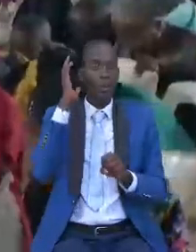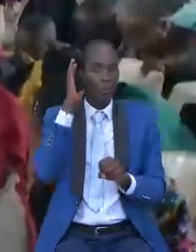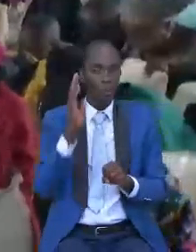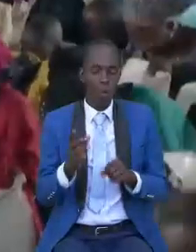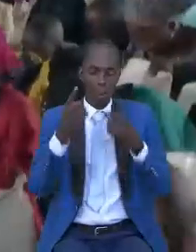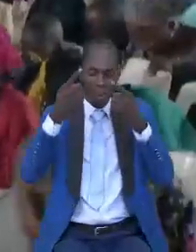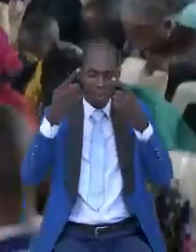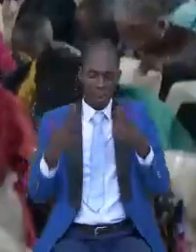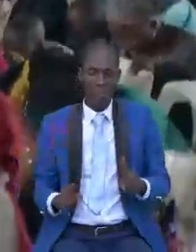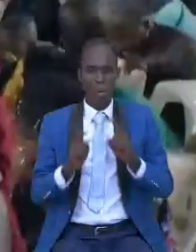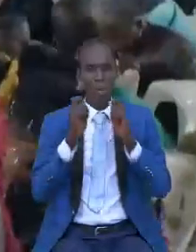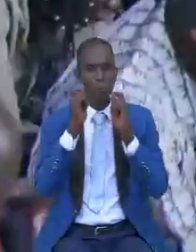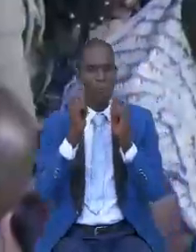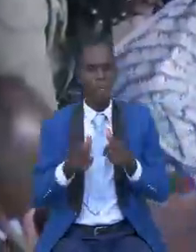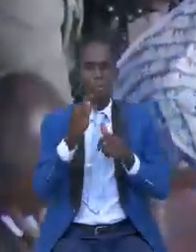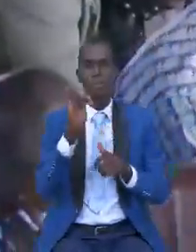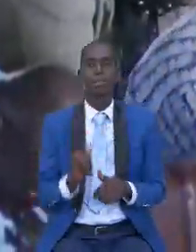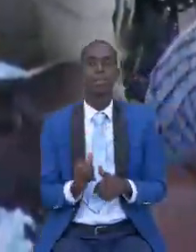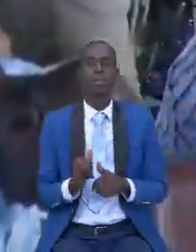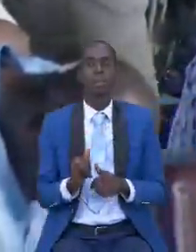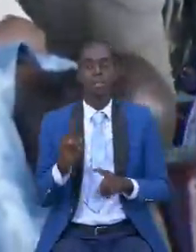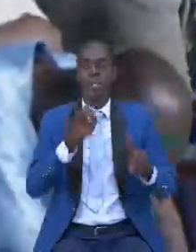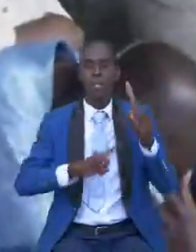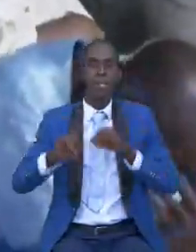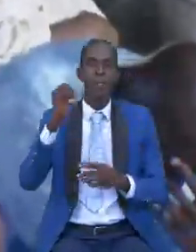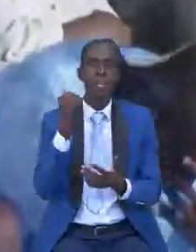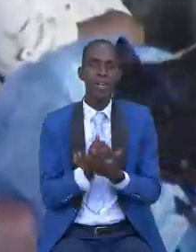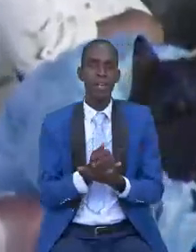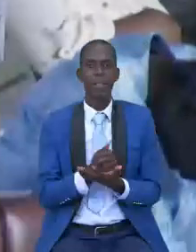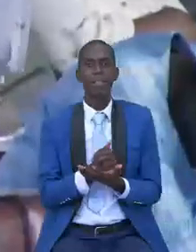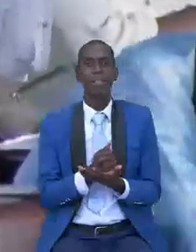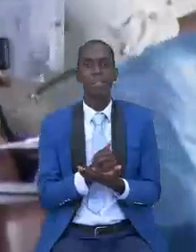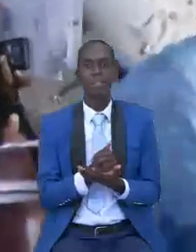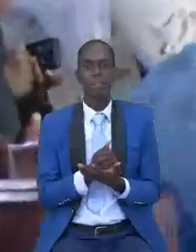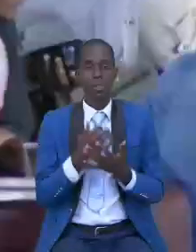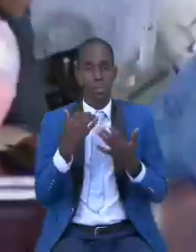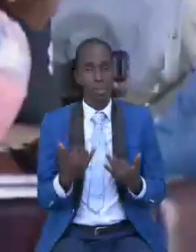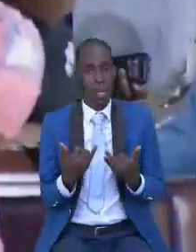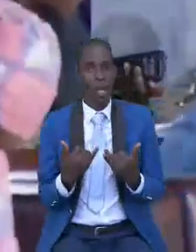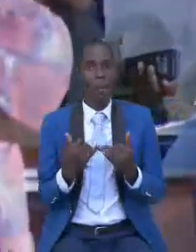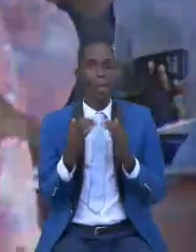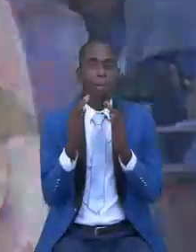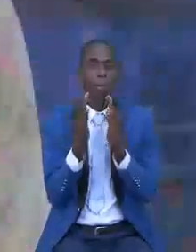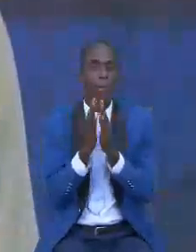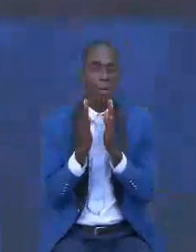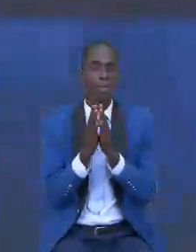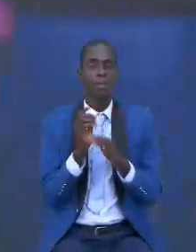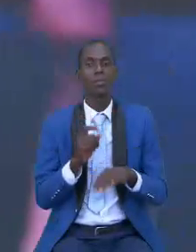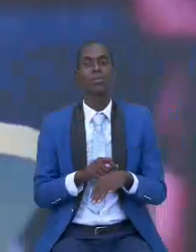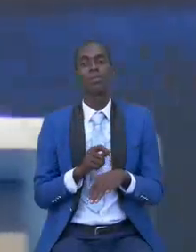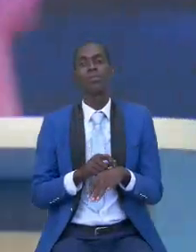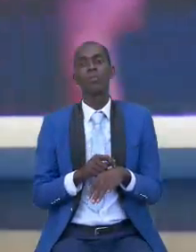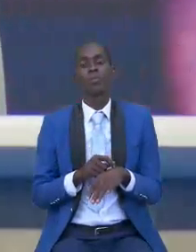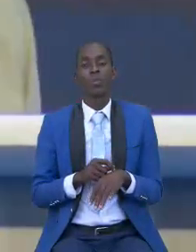happen immediately. Say amen. Amen. Heads bowed and eyes closed. You want